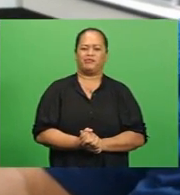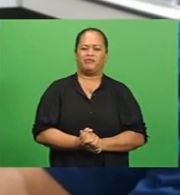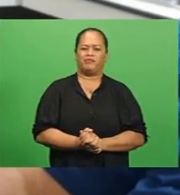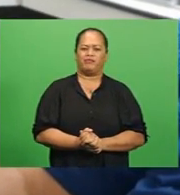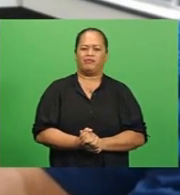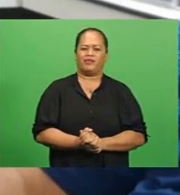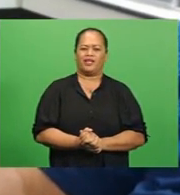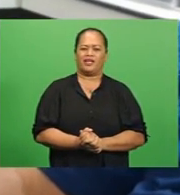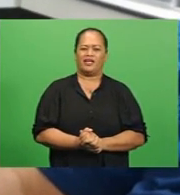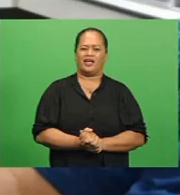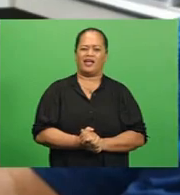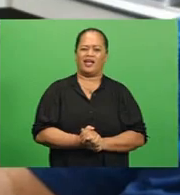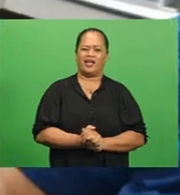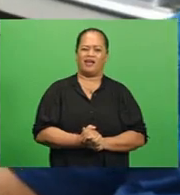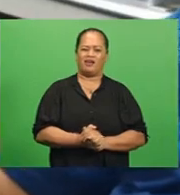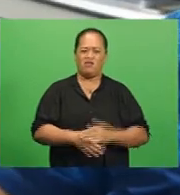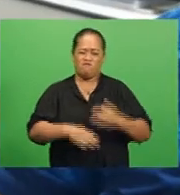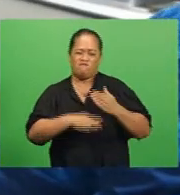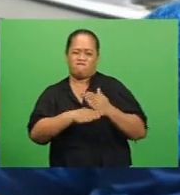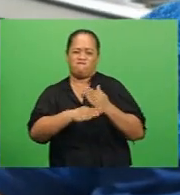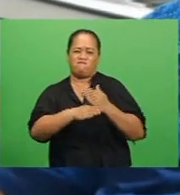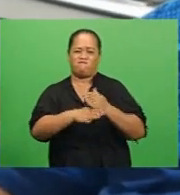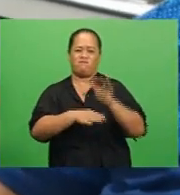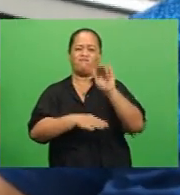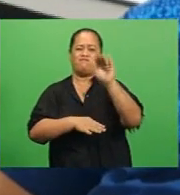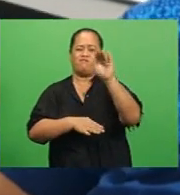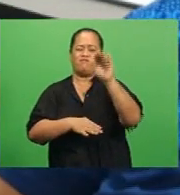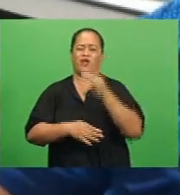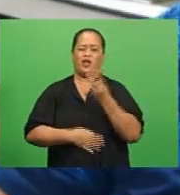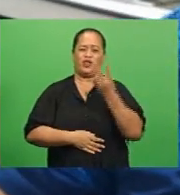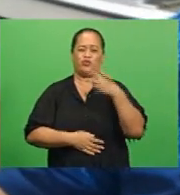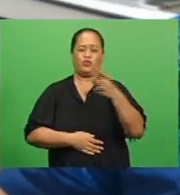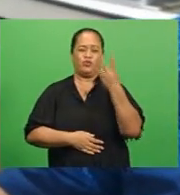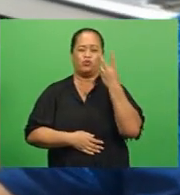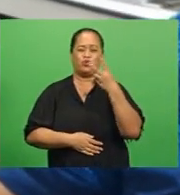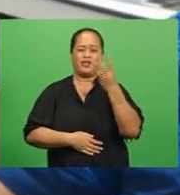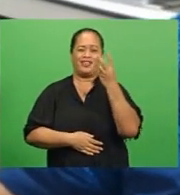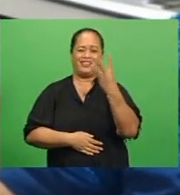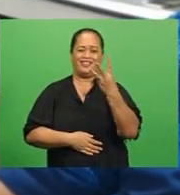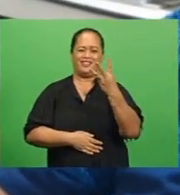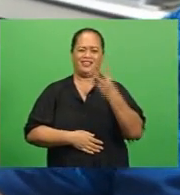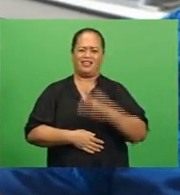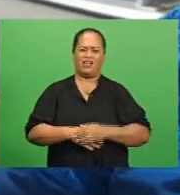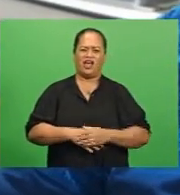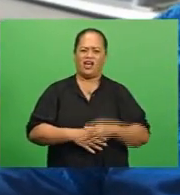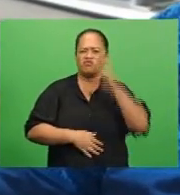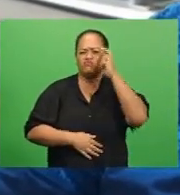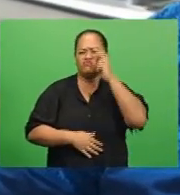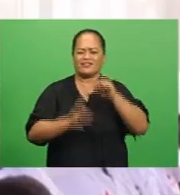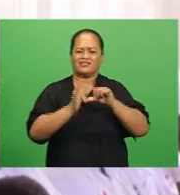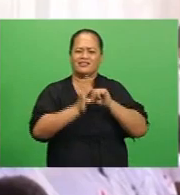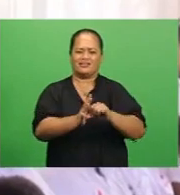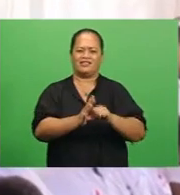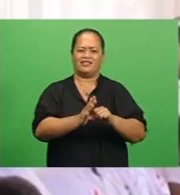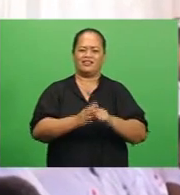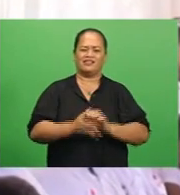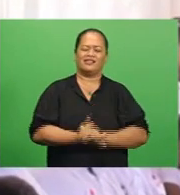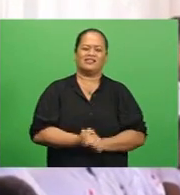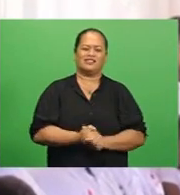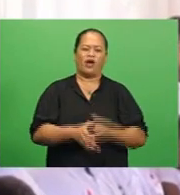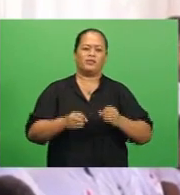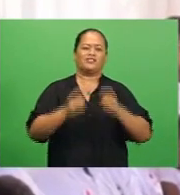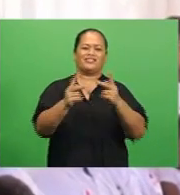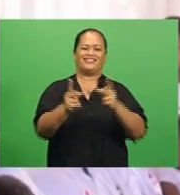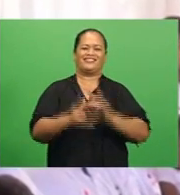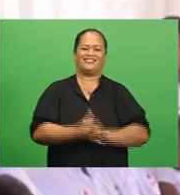And as we build 2023, we are excited about the opportunities that will come our way. Mayanabanua